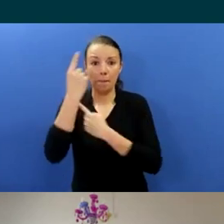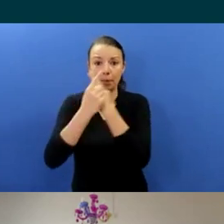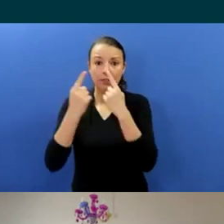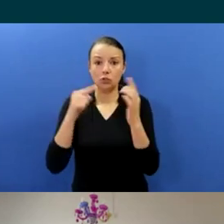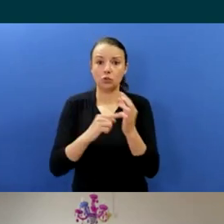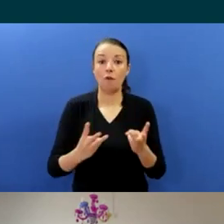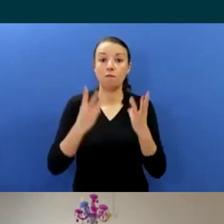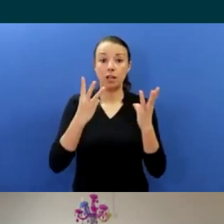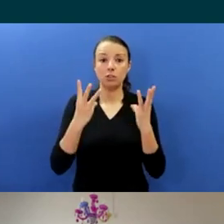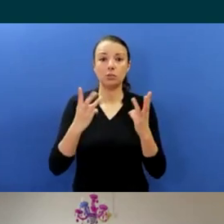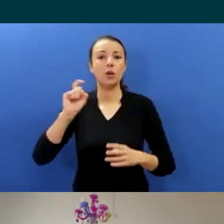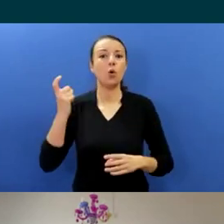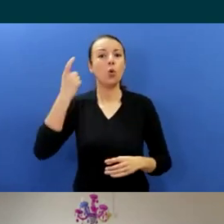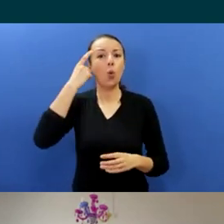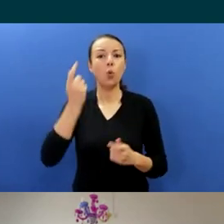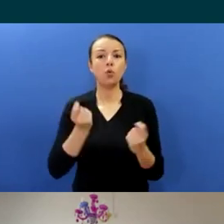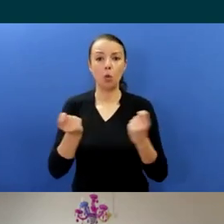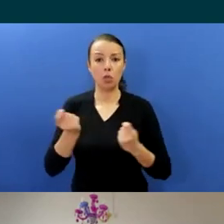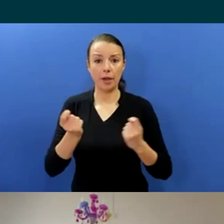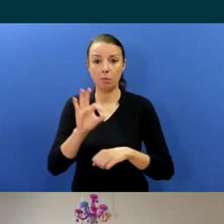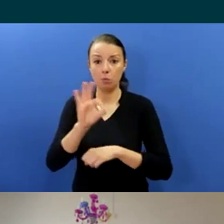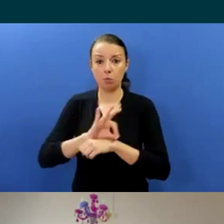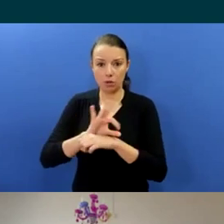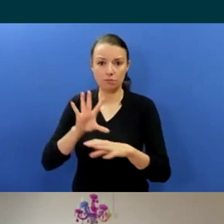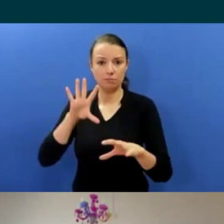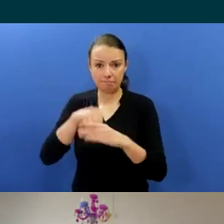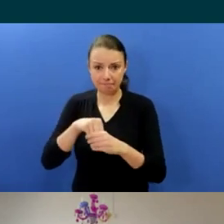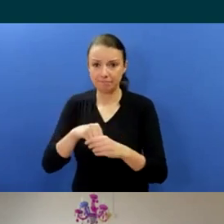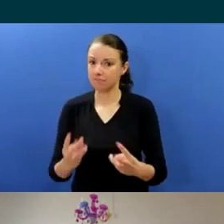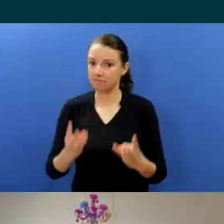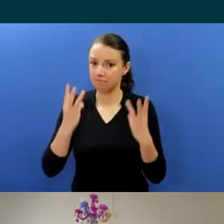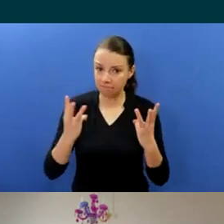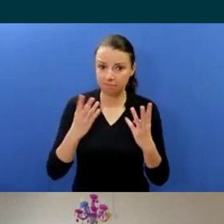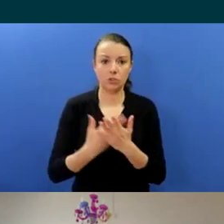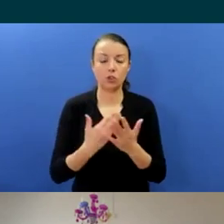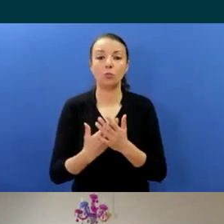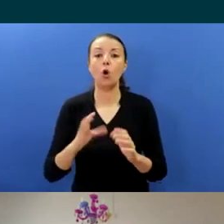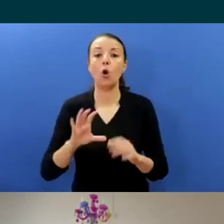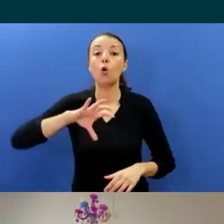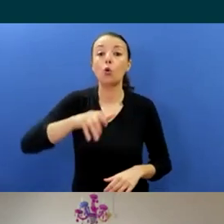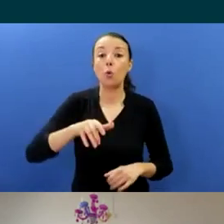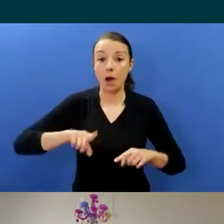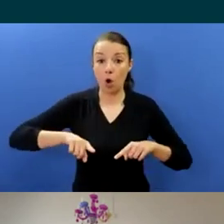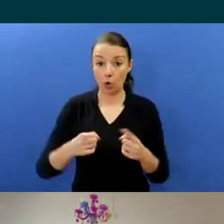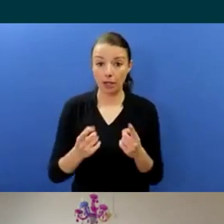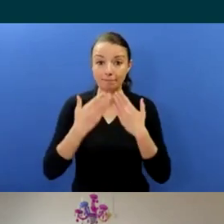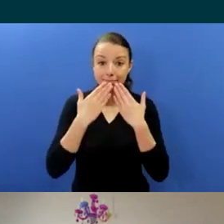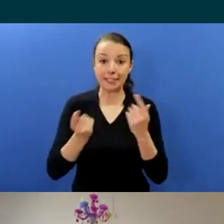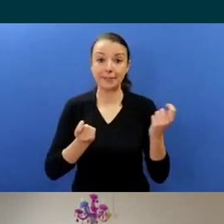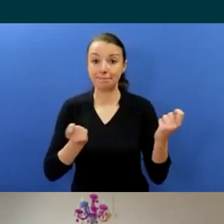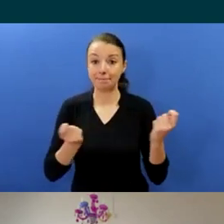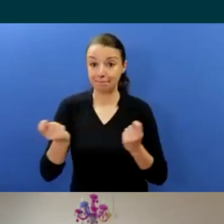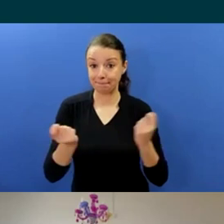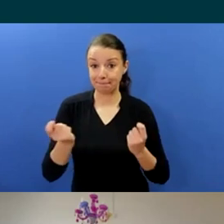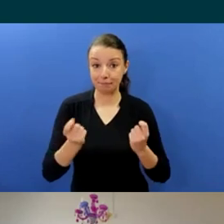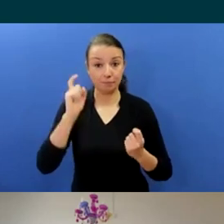the organization group will be key to make the citizen assembly a success. They have first to decide of the